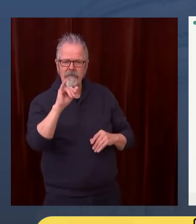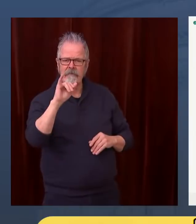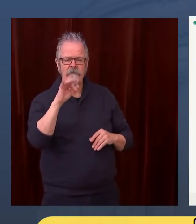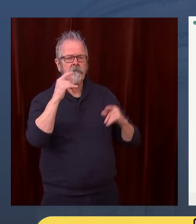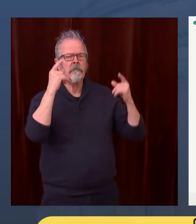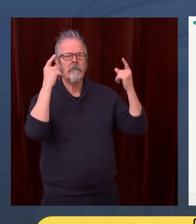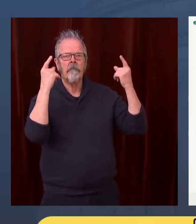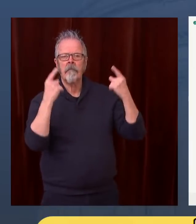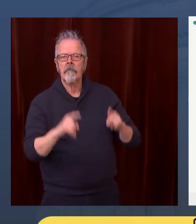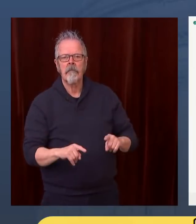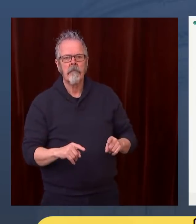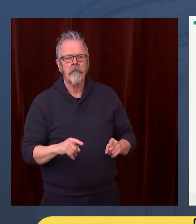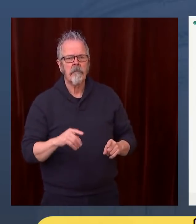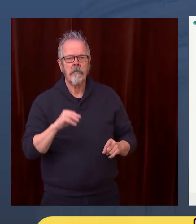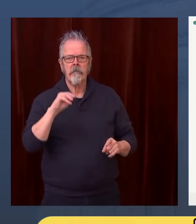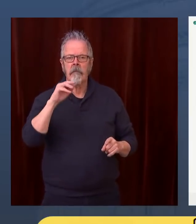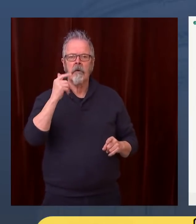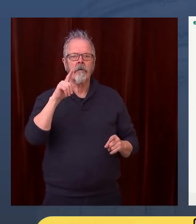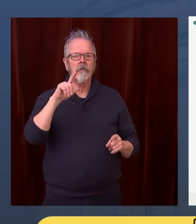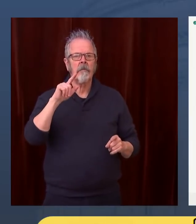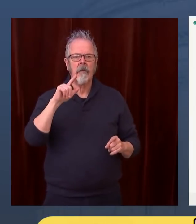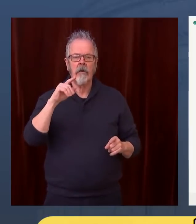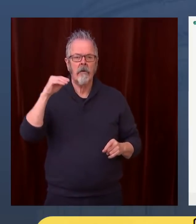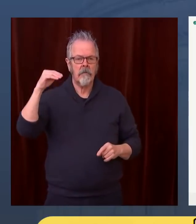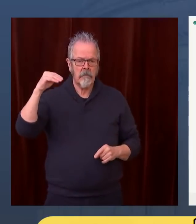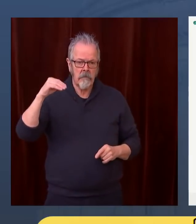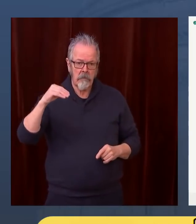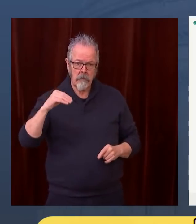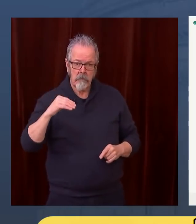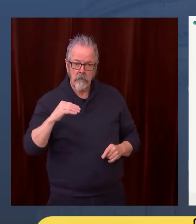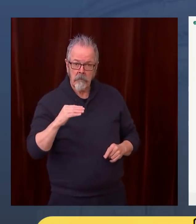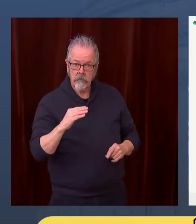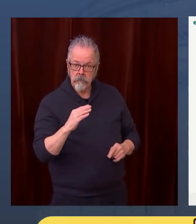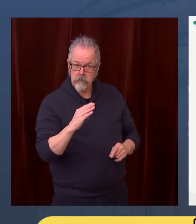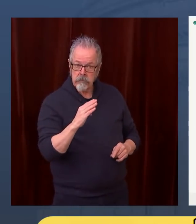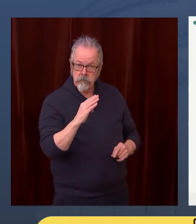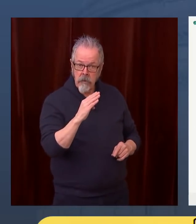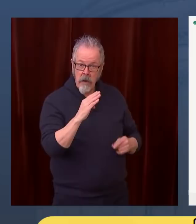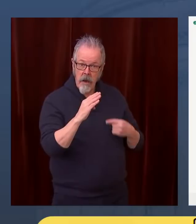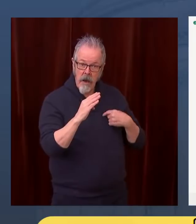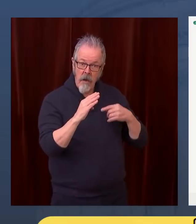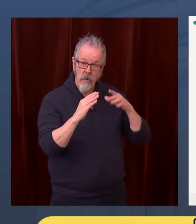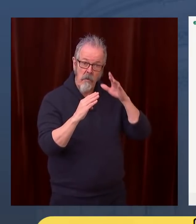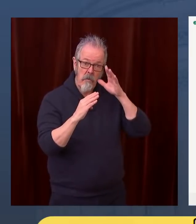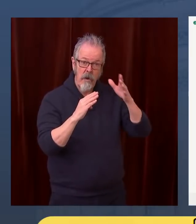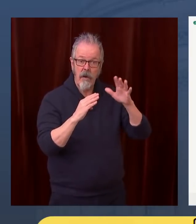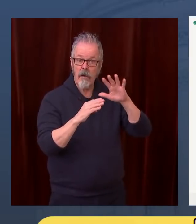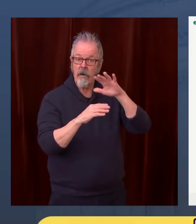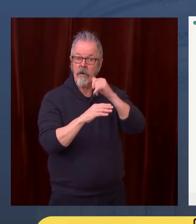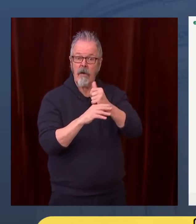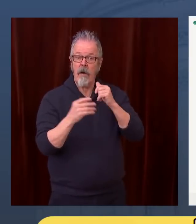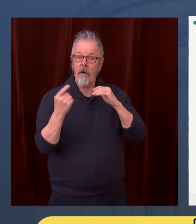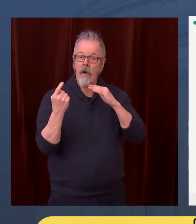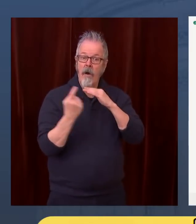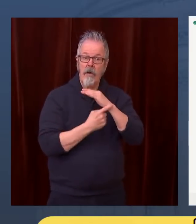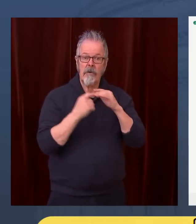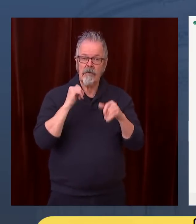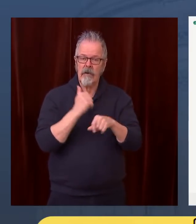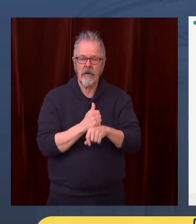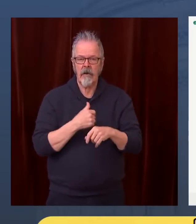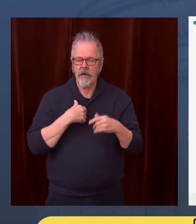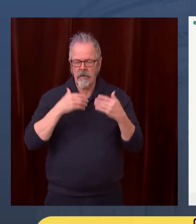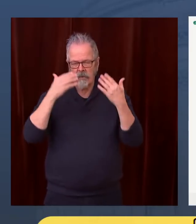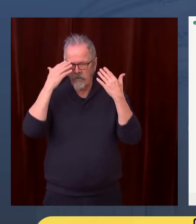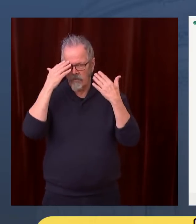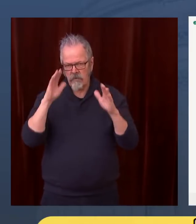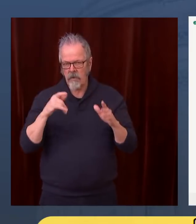March 21st passes, that we automatically will go and reinstate something, because then we need to continue to look at where we are in the